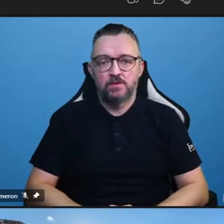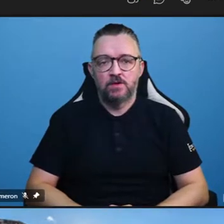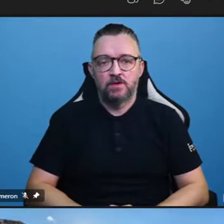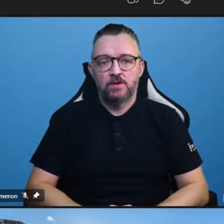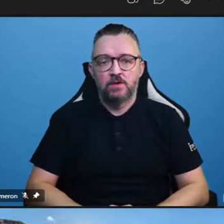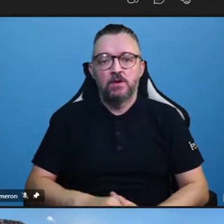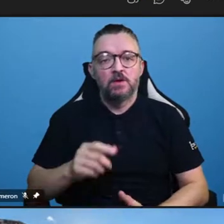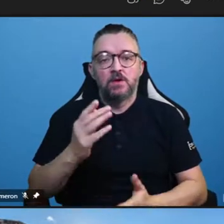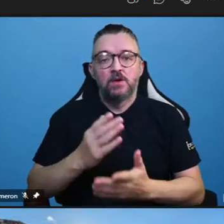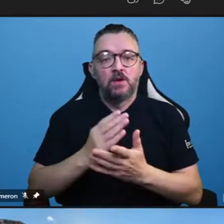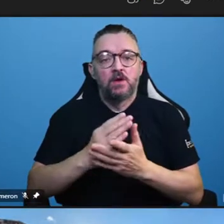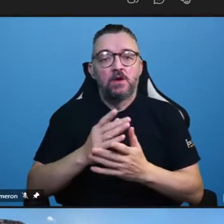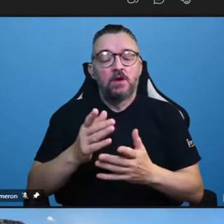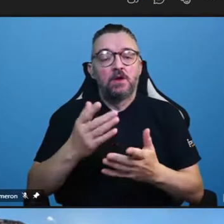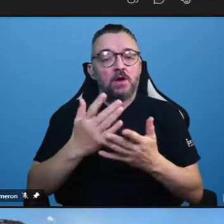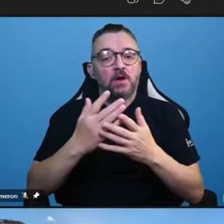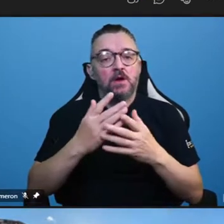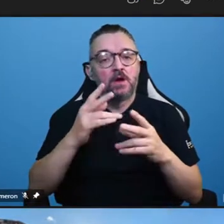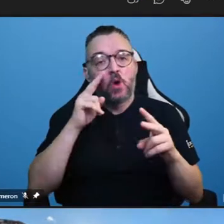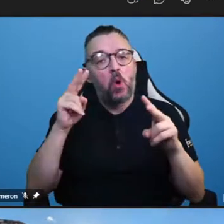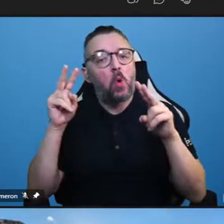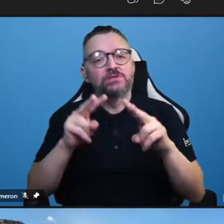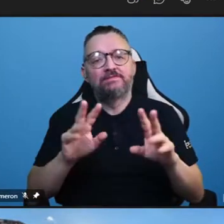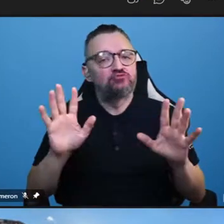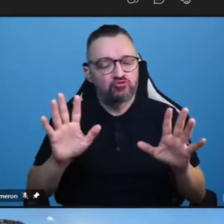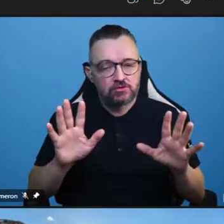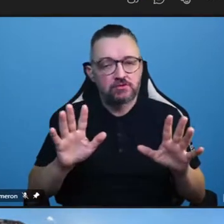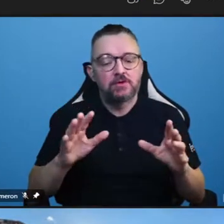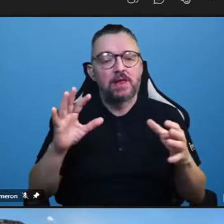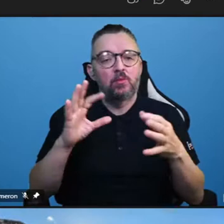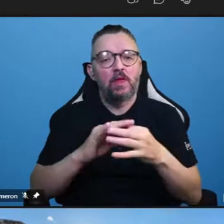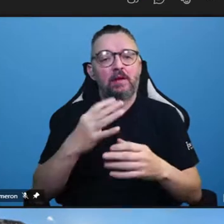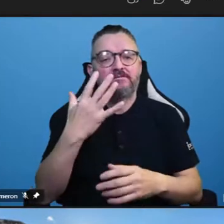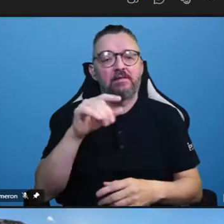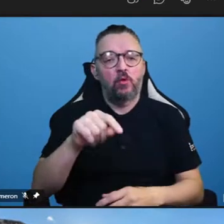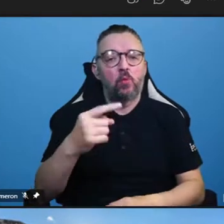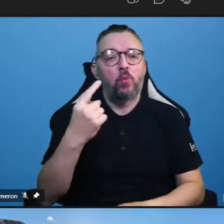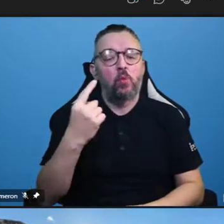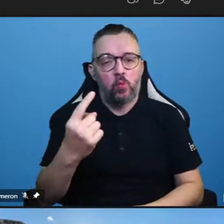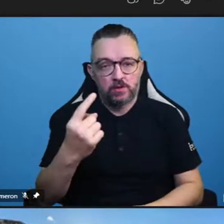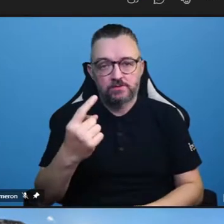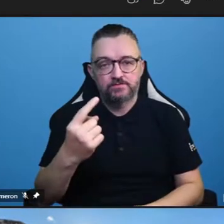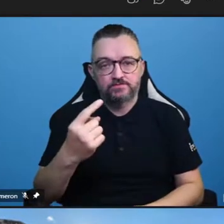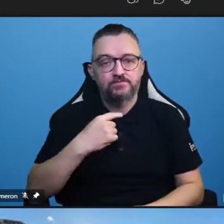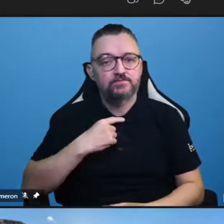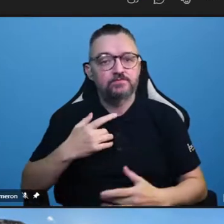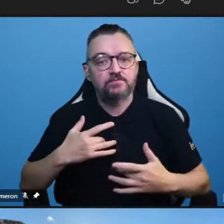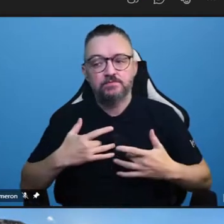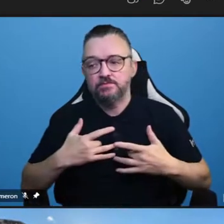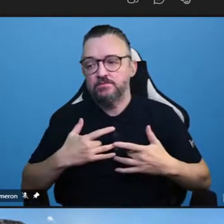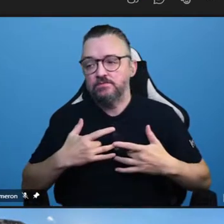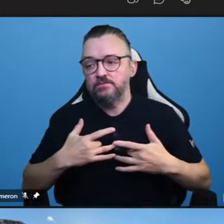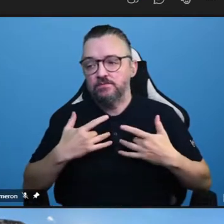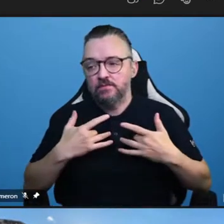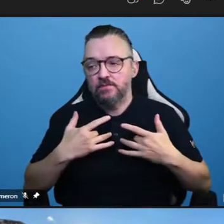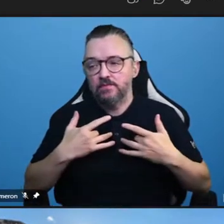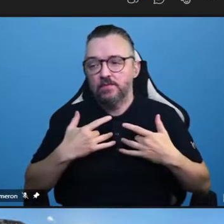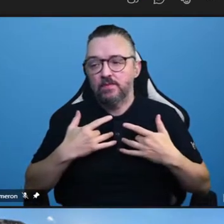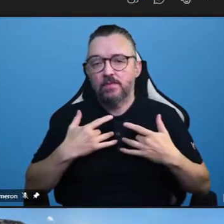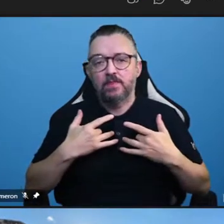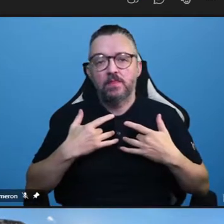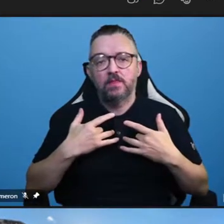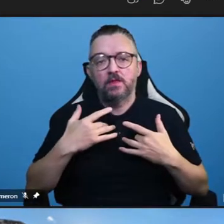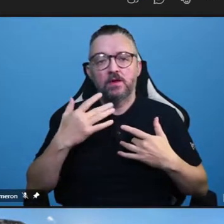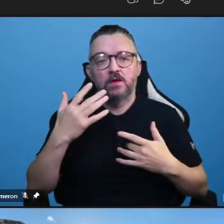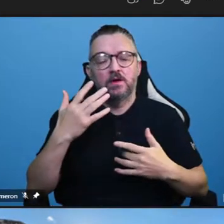It's just an observation, Eric, on 5.1. I think just to